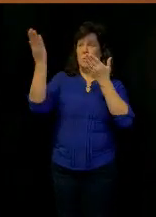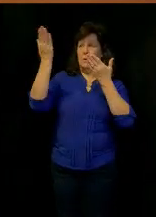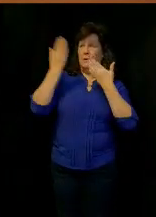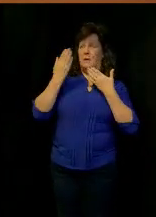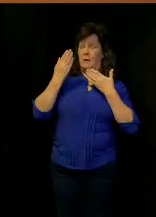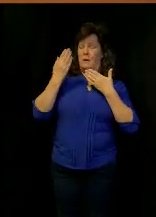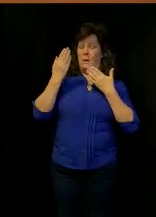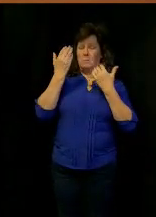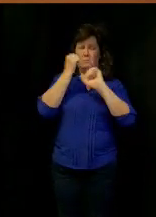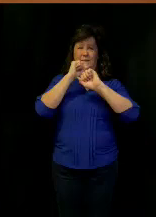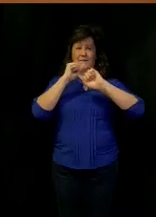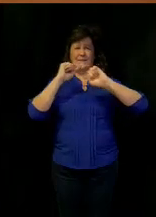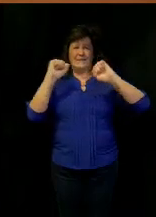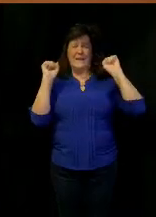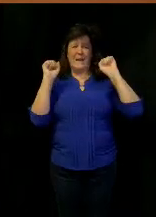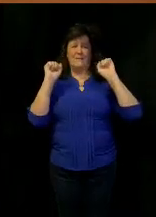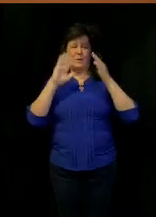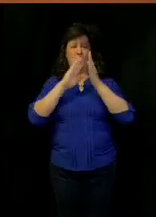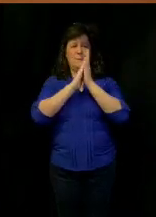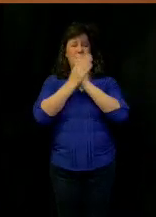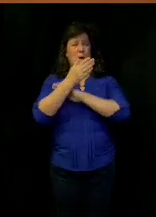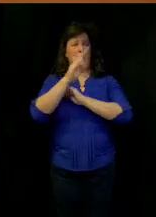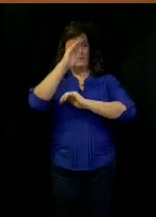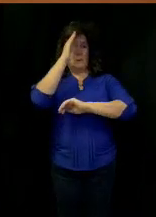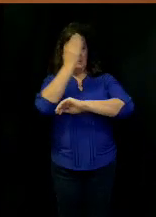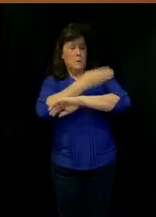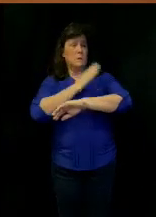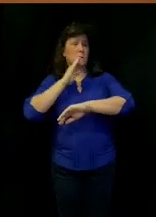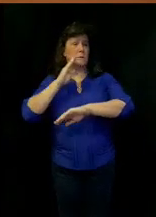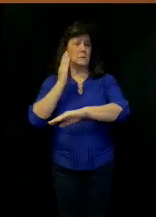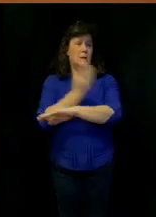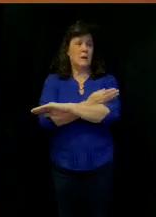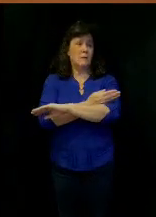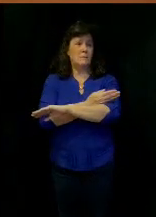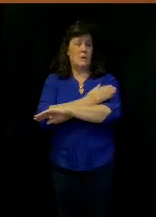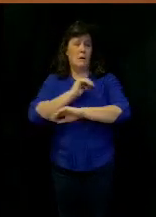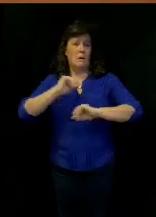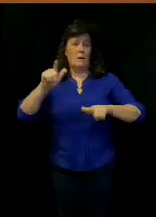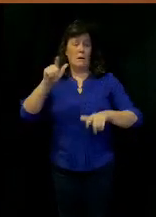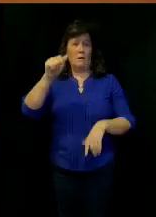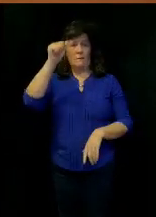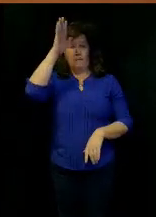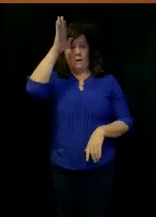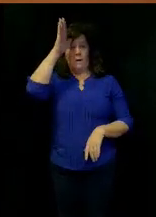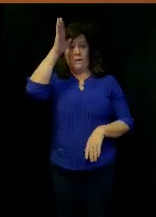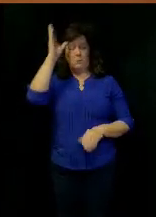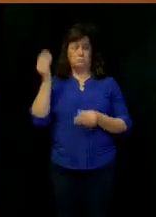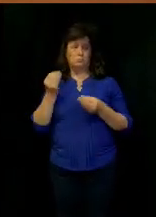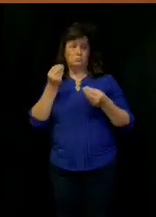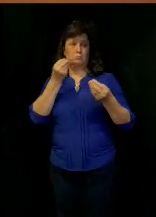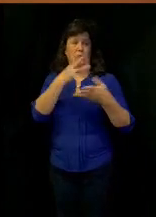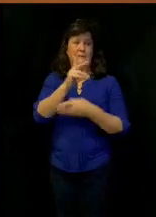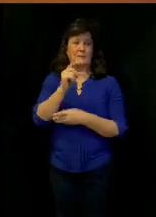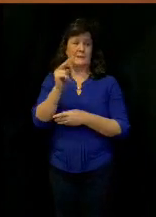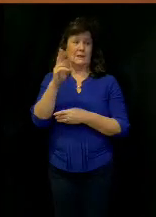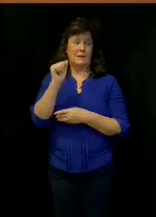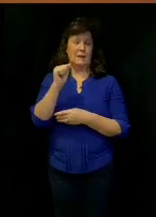sons and daughters, because every father imparts his DNA into his natural children. So when you got born again, Jesus said you got